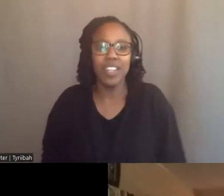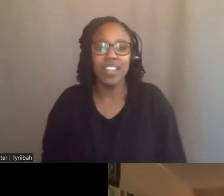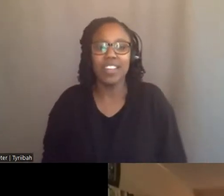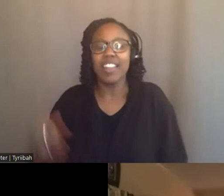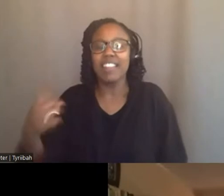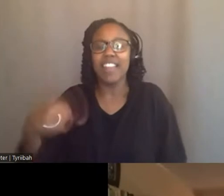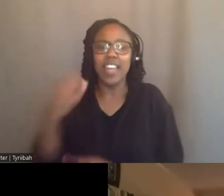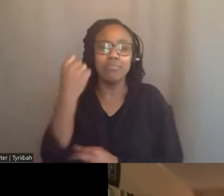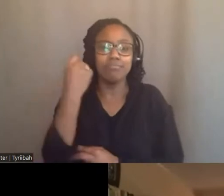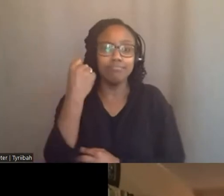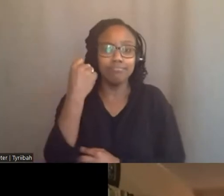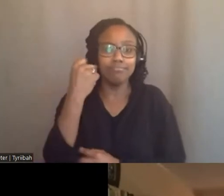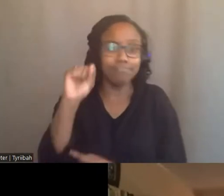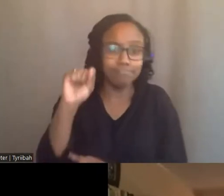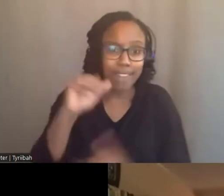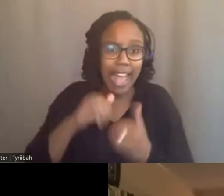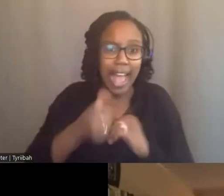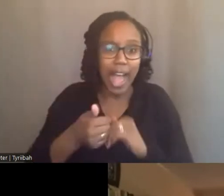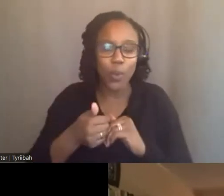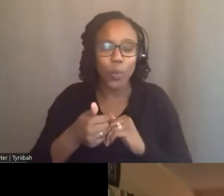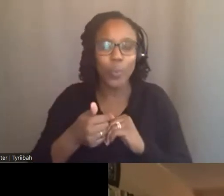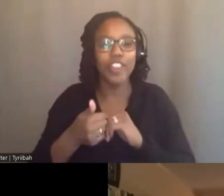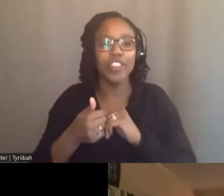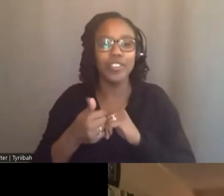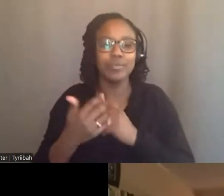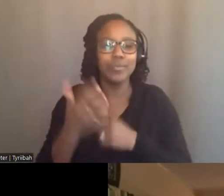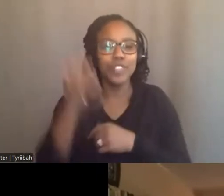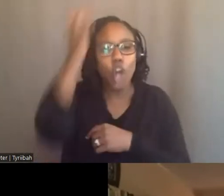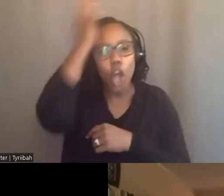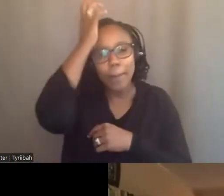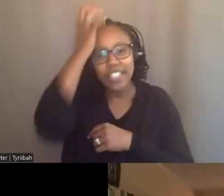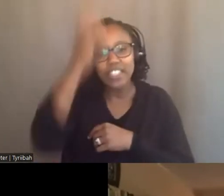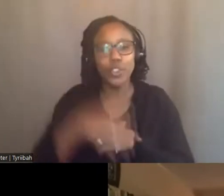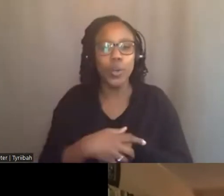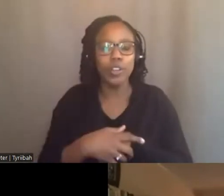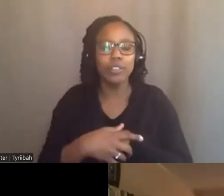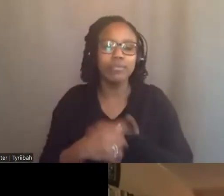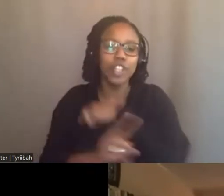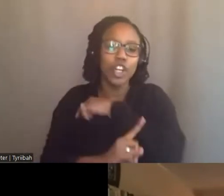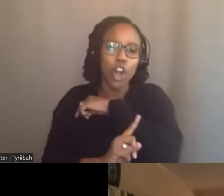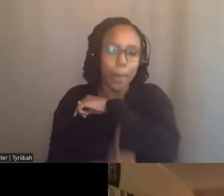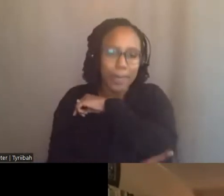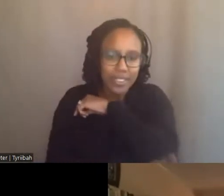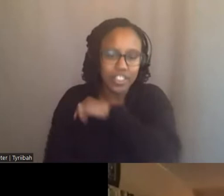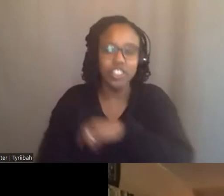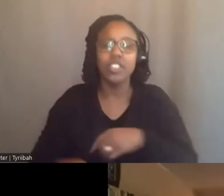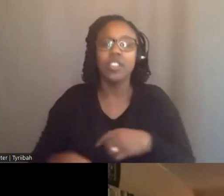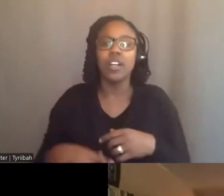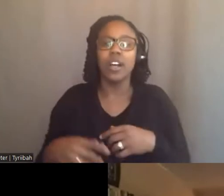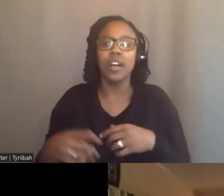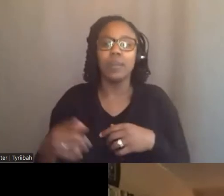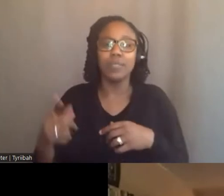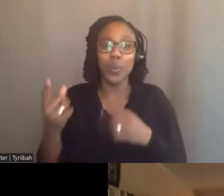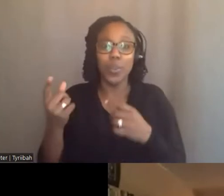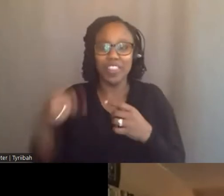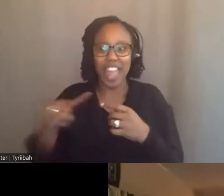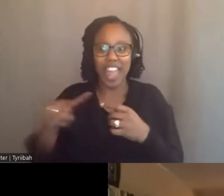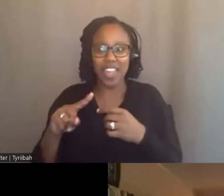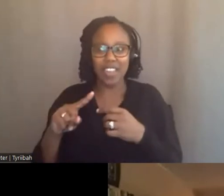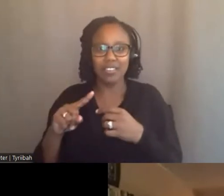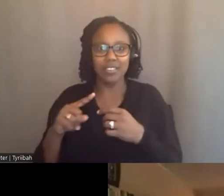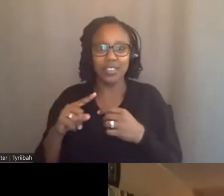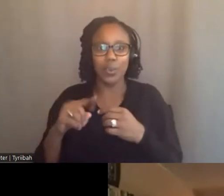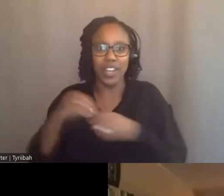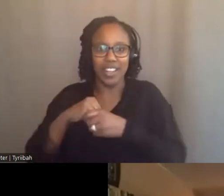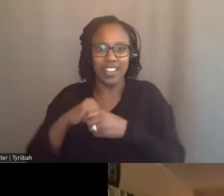for example. They were community-based activists who actually asked the community, what's the